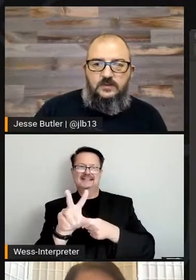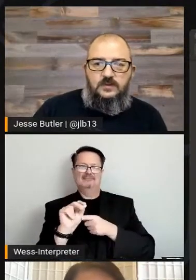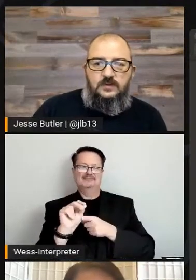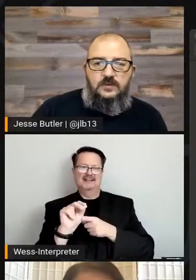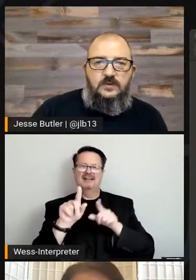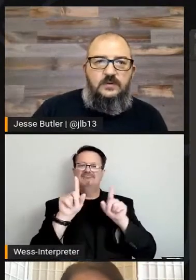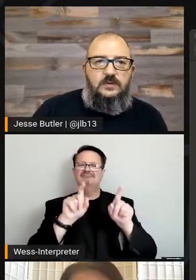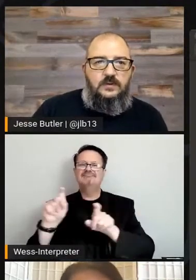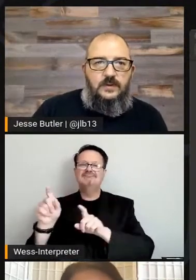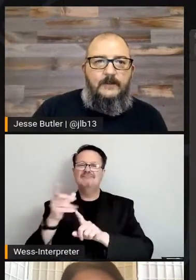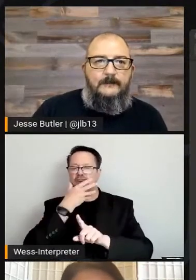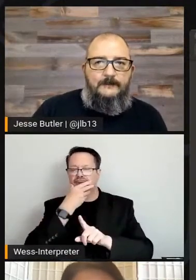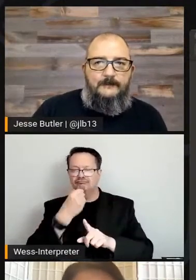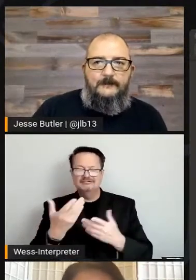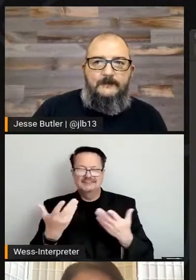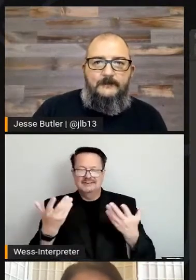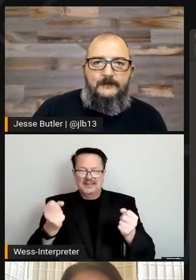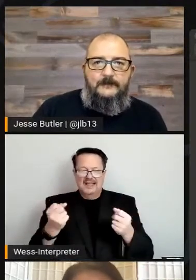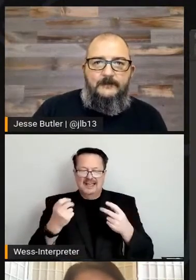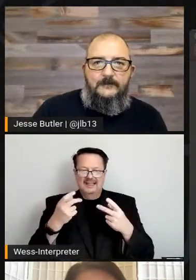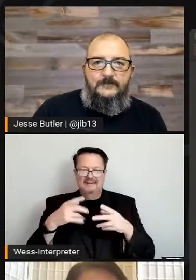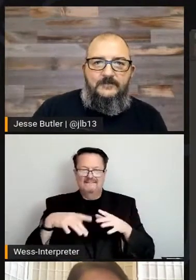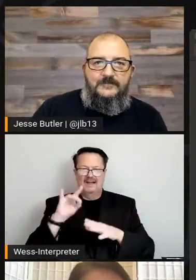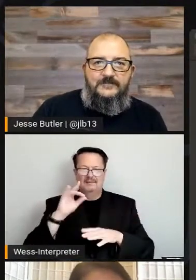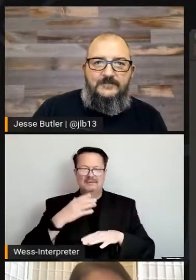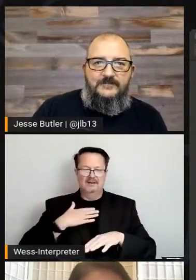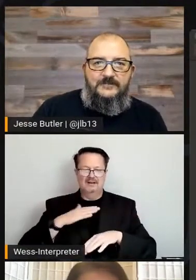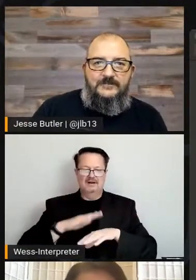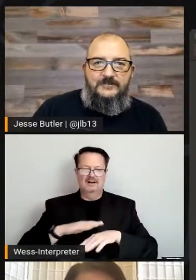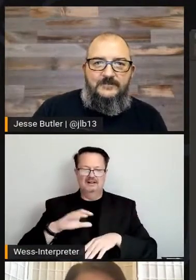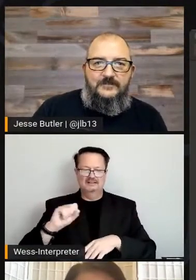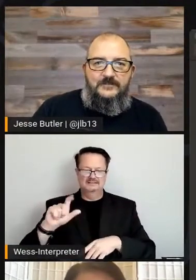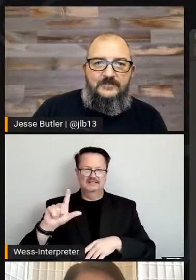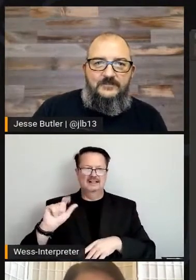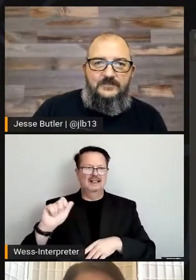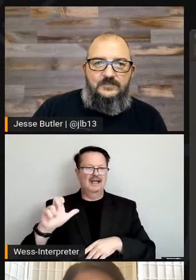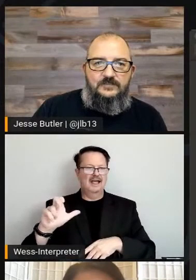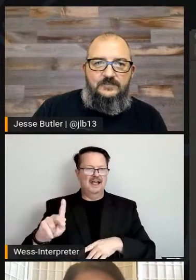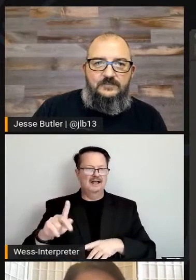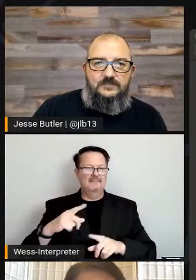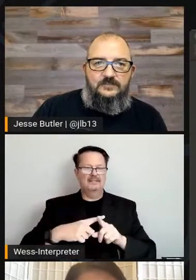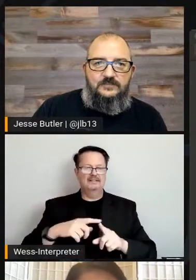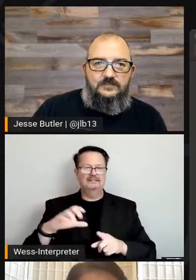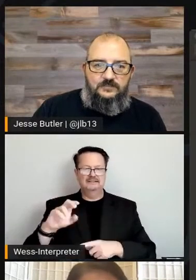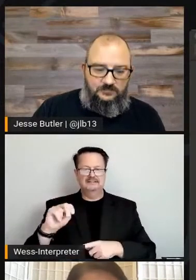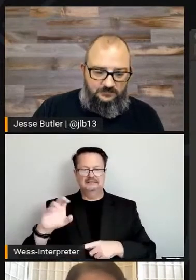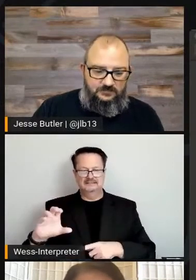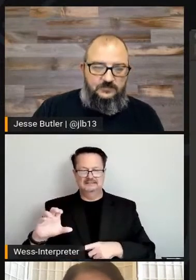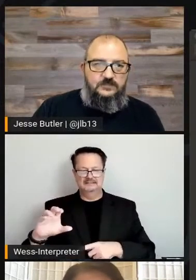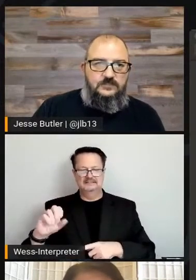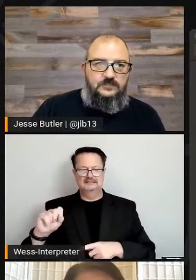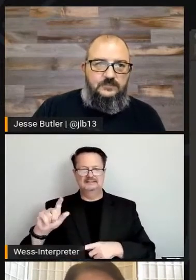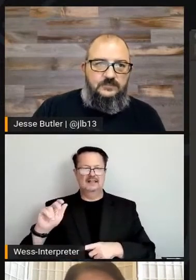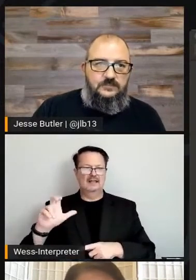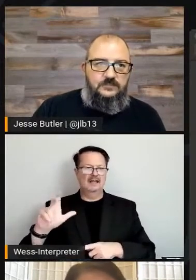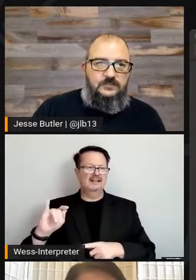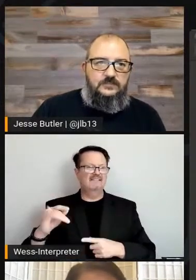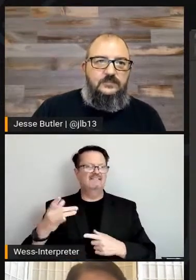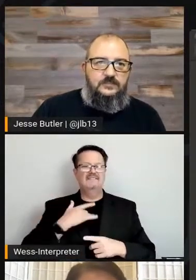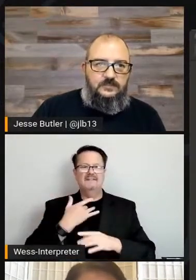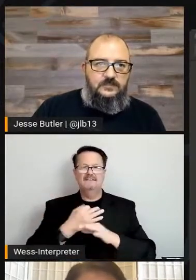out. You can find me on Slack. Also, on the CNCF Slack, feel free to ping me if you have any